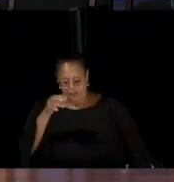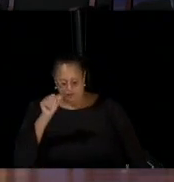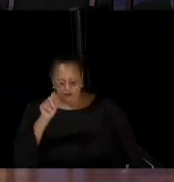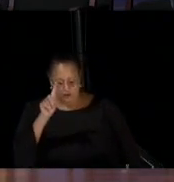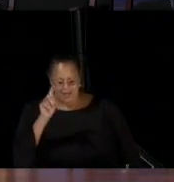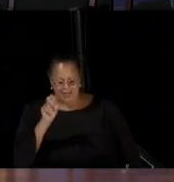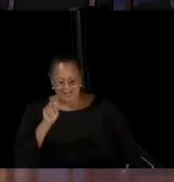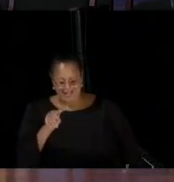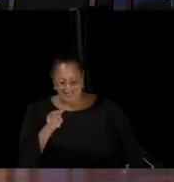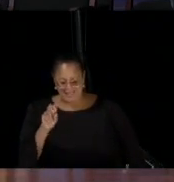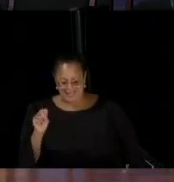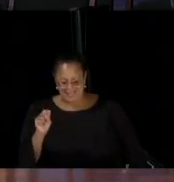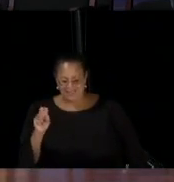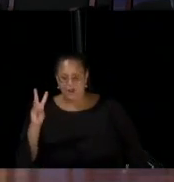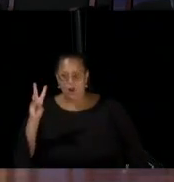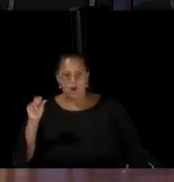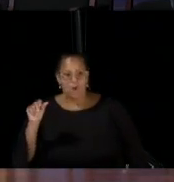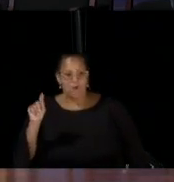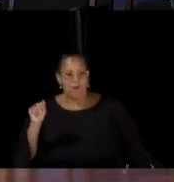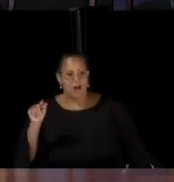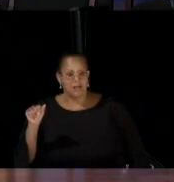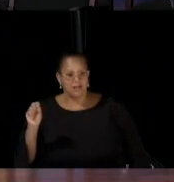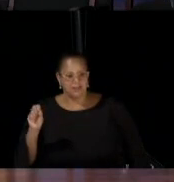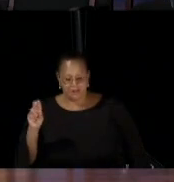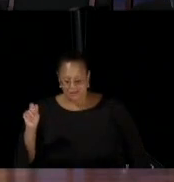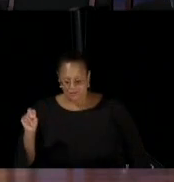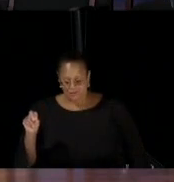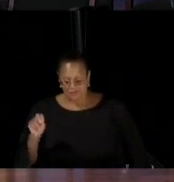Jaden Stephen Watson.